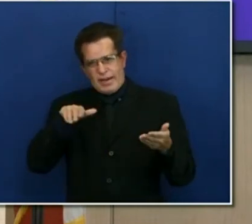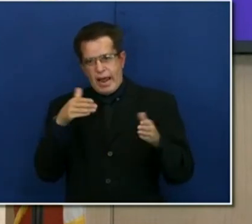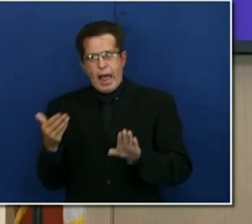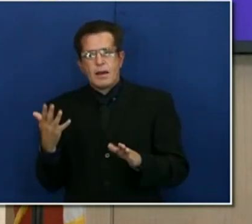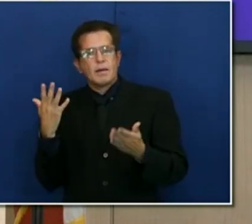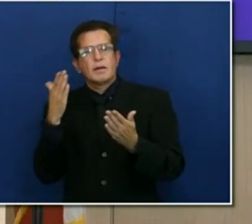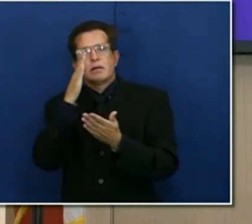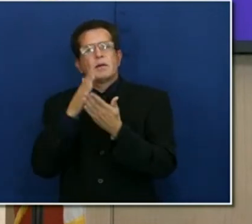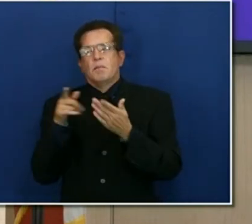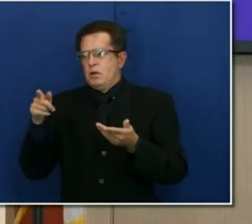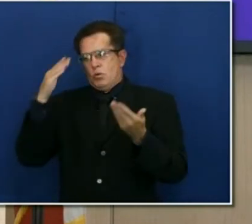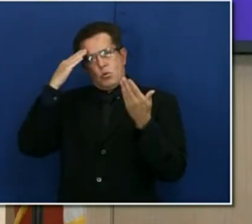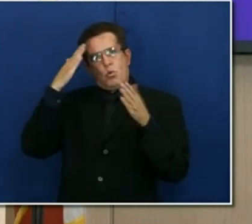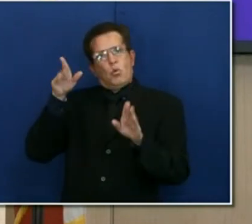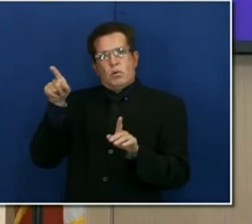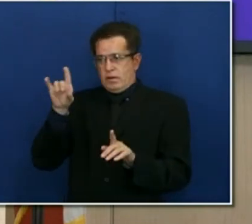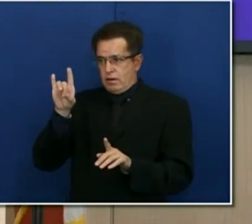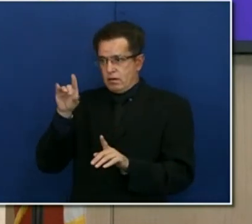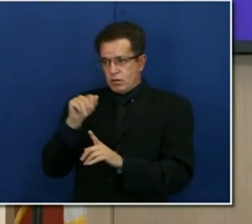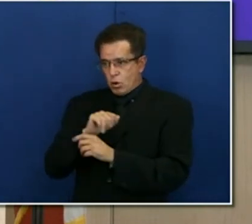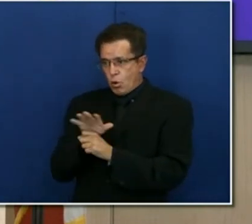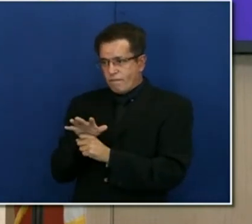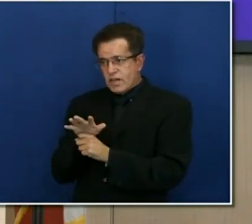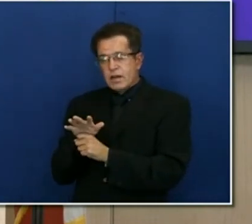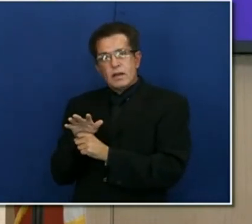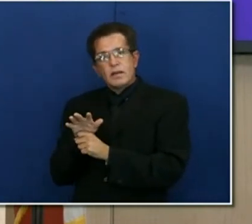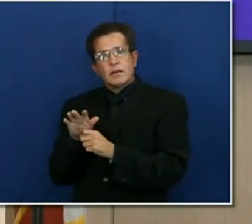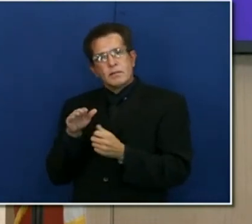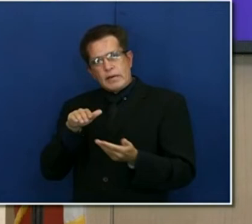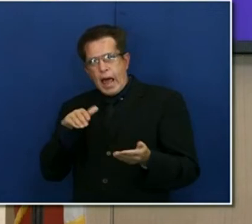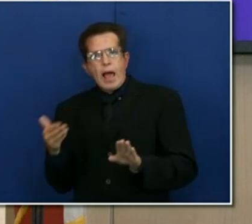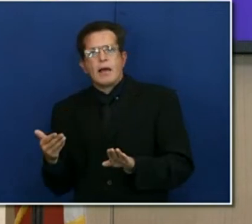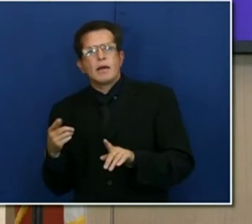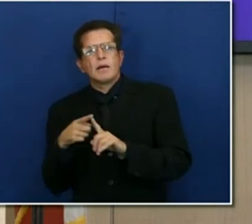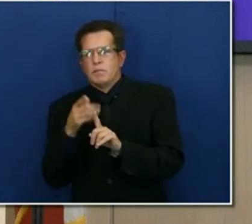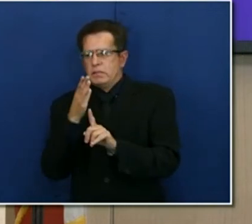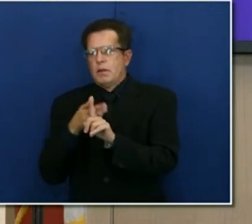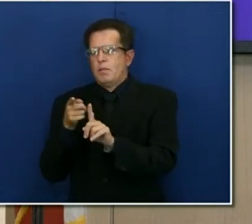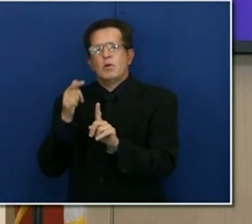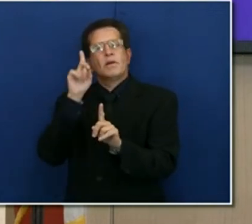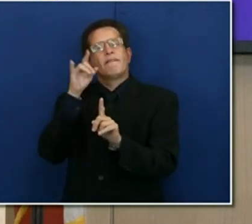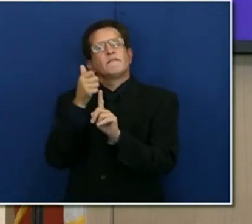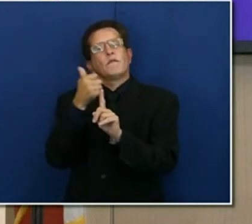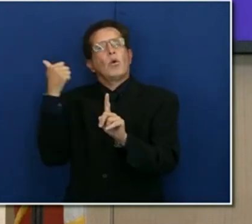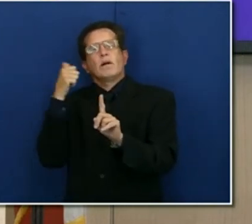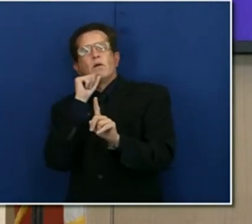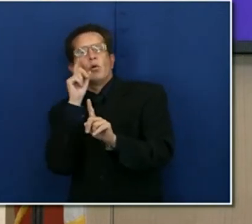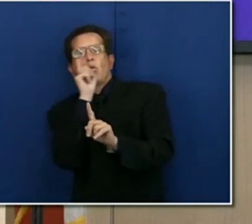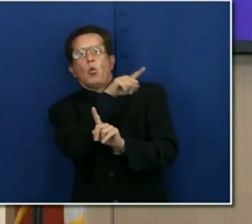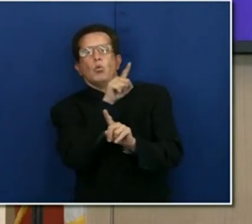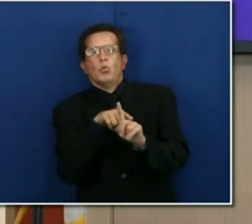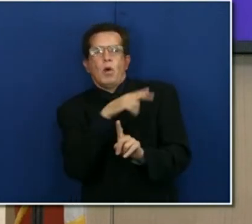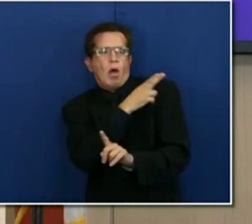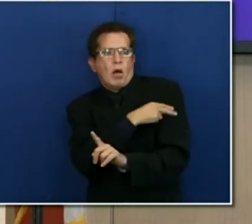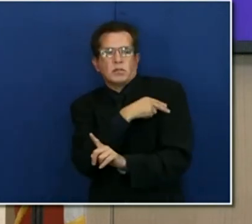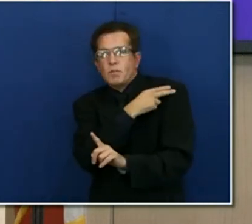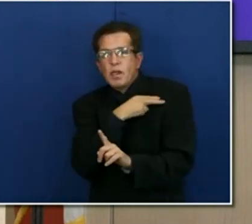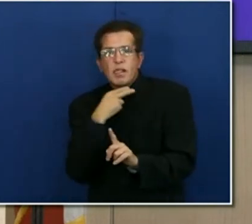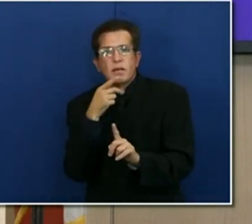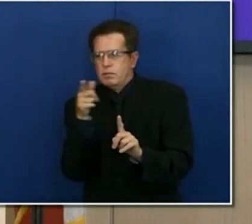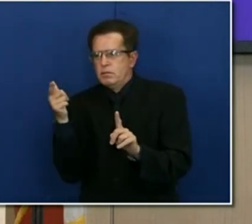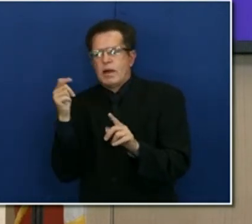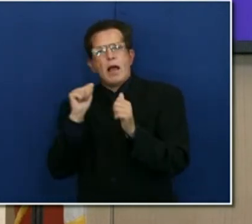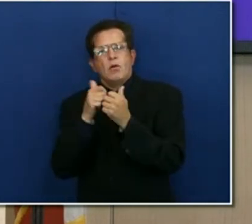reasons associated with the pandemic but not COVID itself? For example, avoiding hospitals or illnesses impacted by increased stress, for